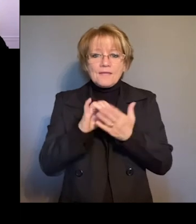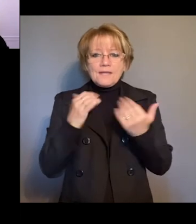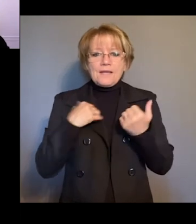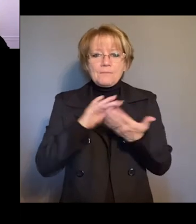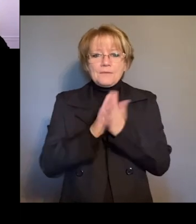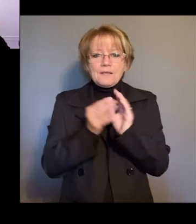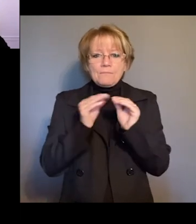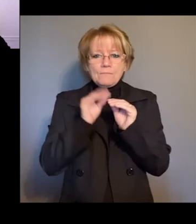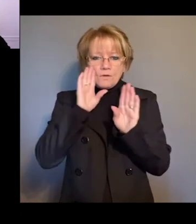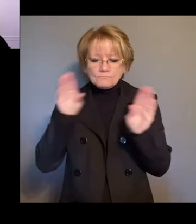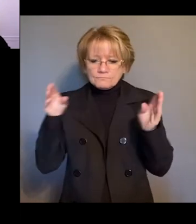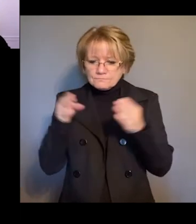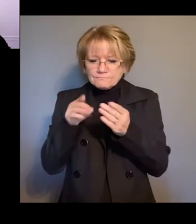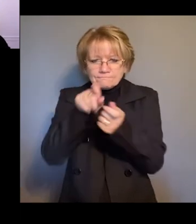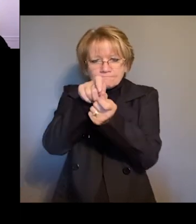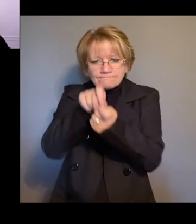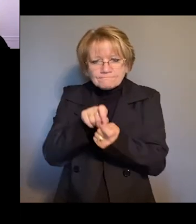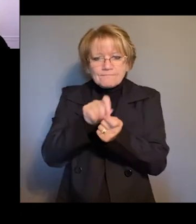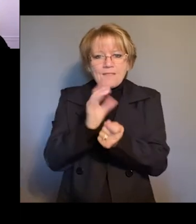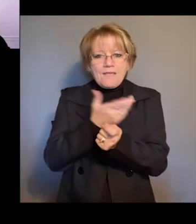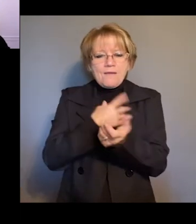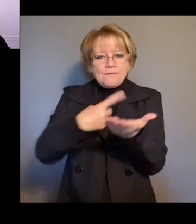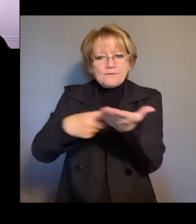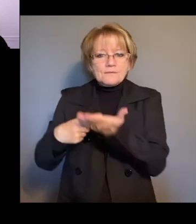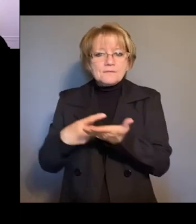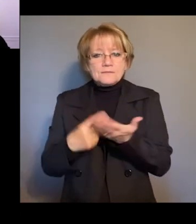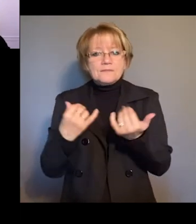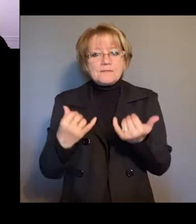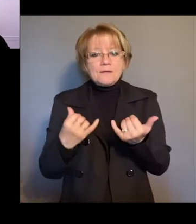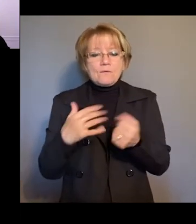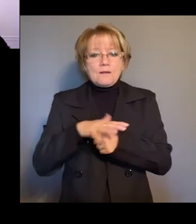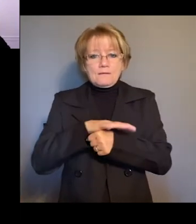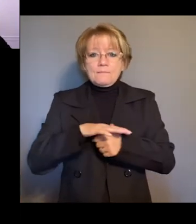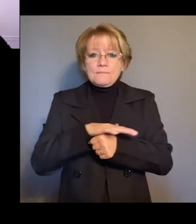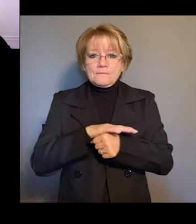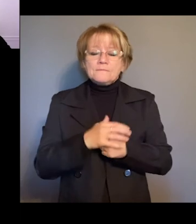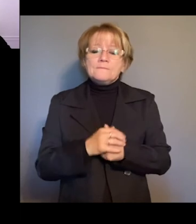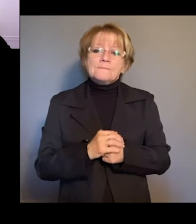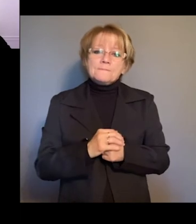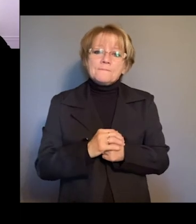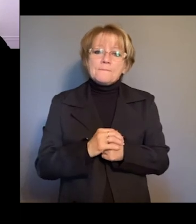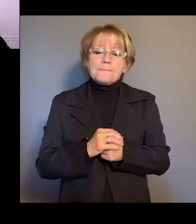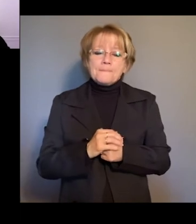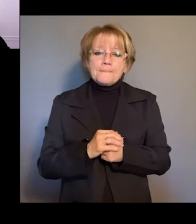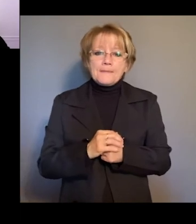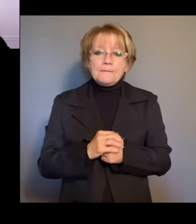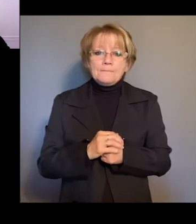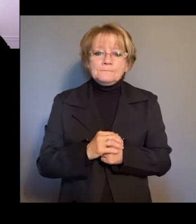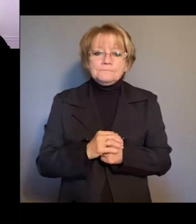intentional in our approaches and things that we're doing here at our campus. Next slide, please.